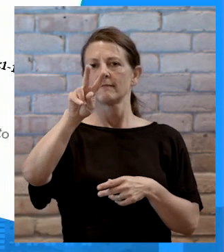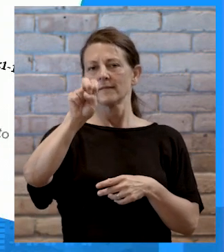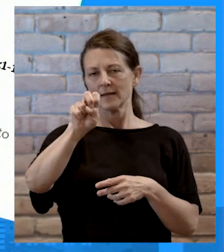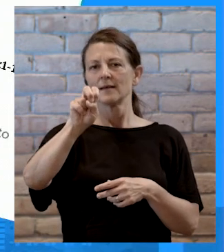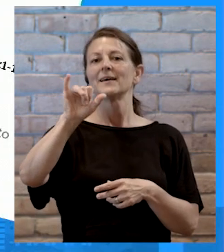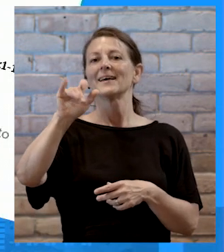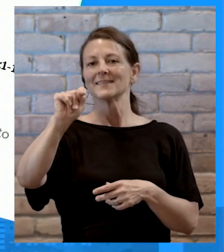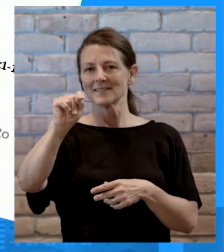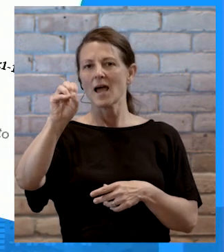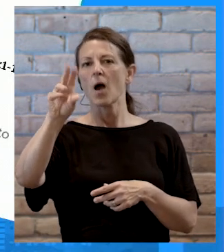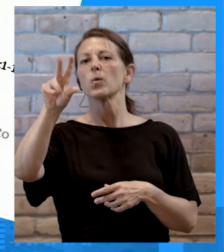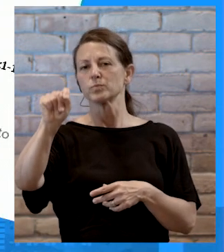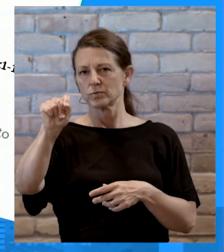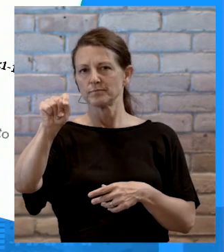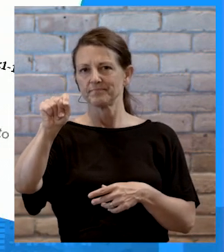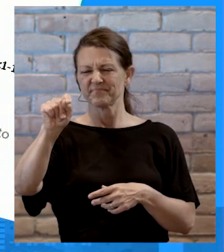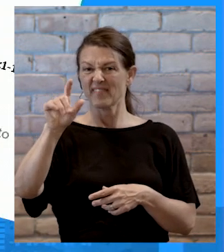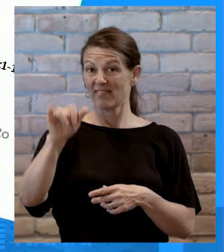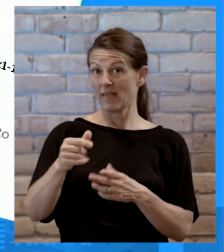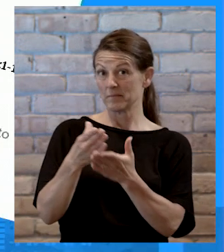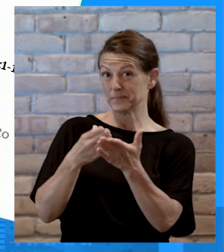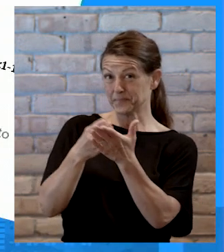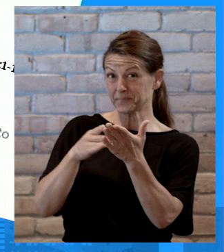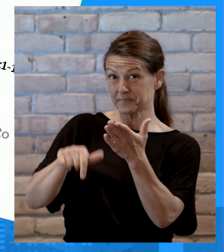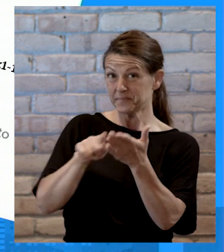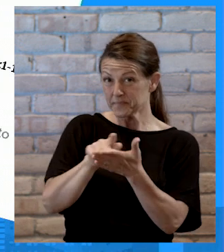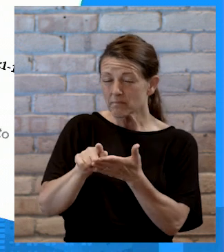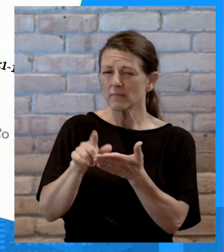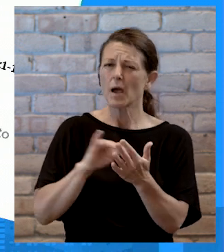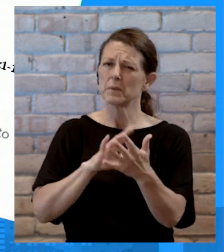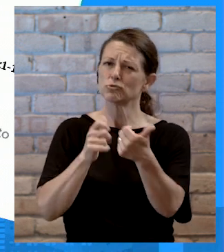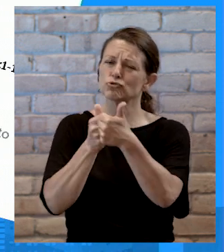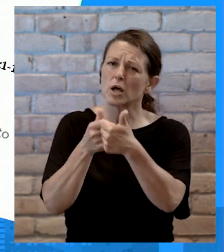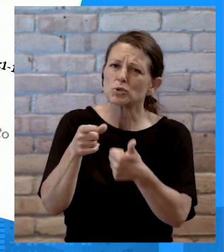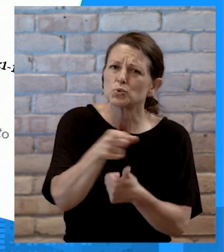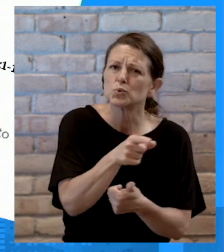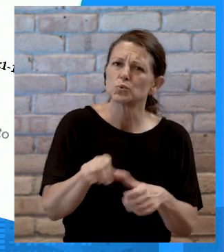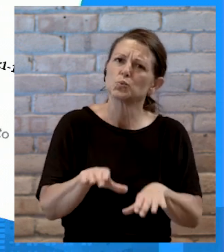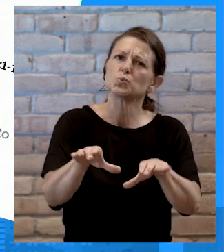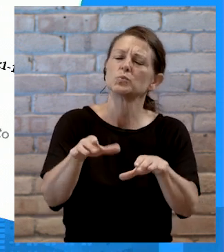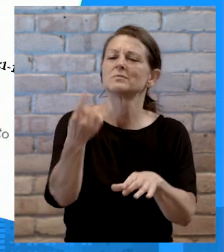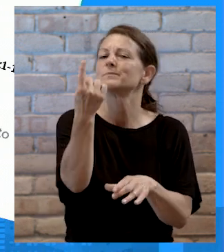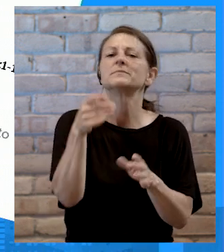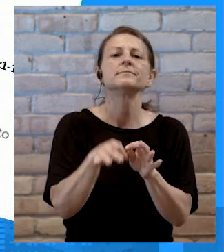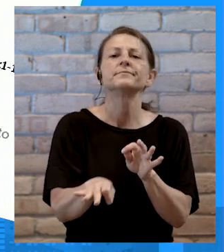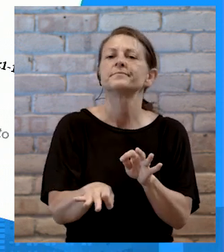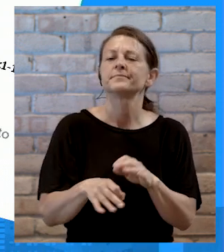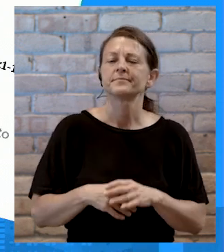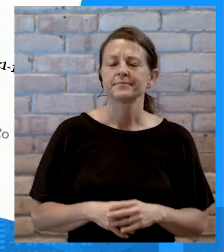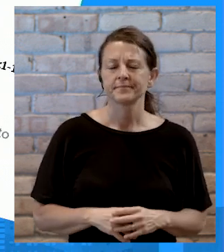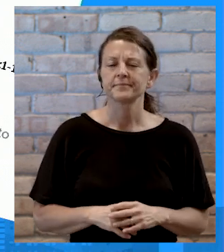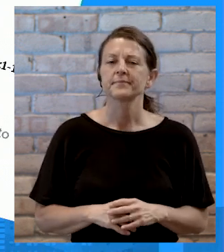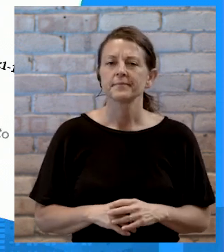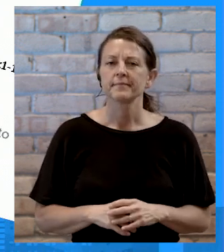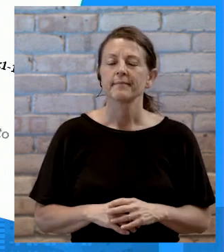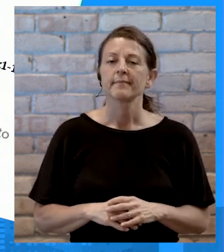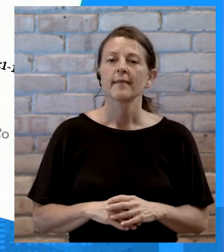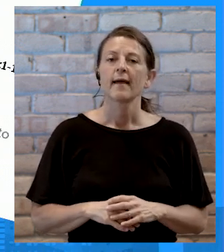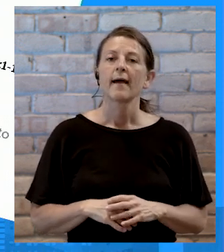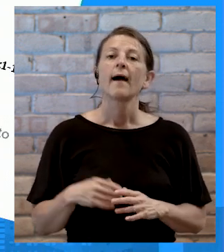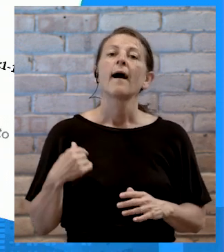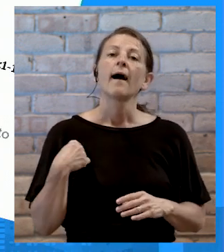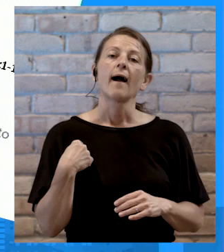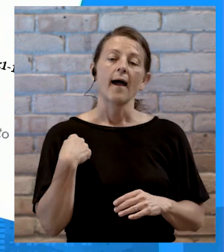And on the Live It Out section this week, I'm challenging you to do something simple. I gave you